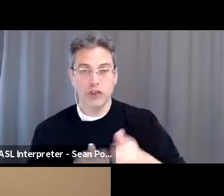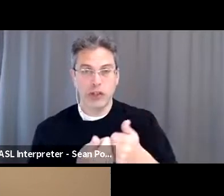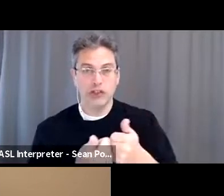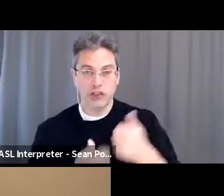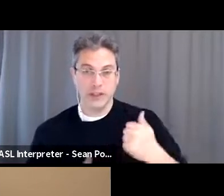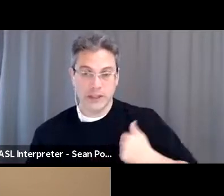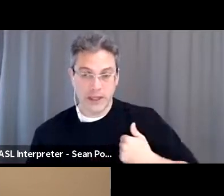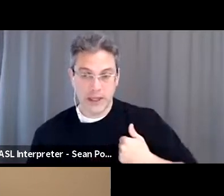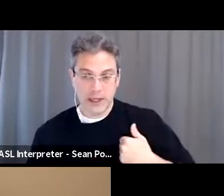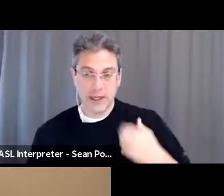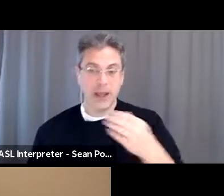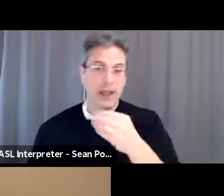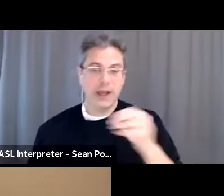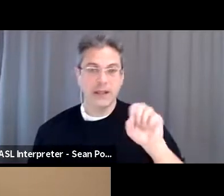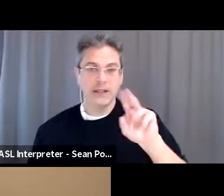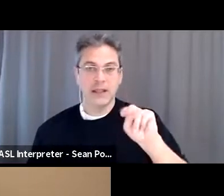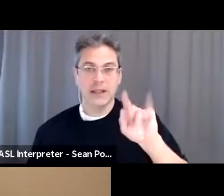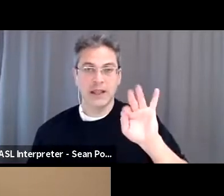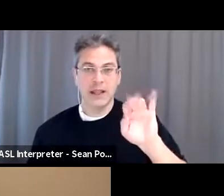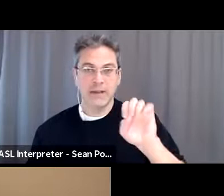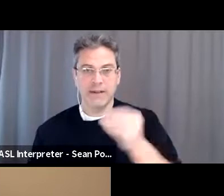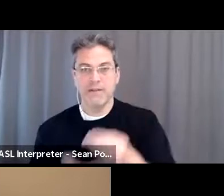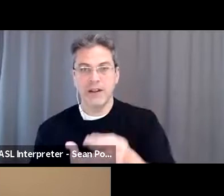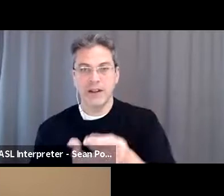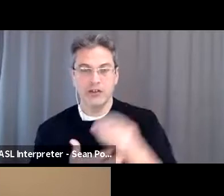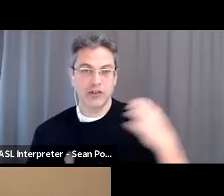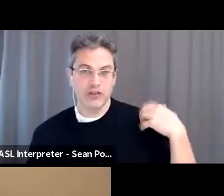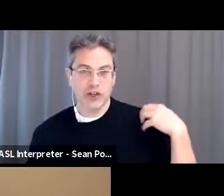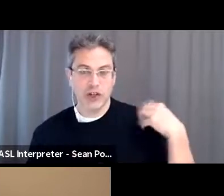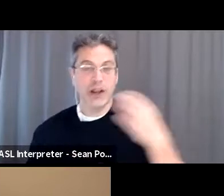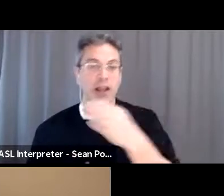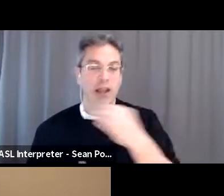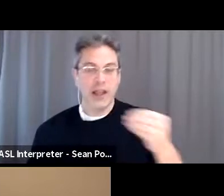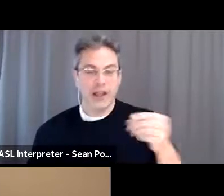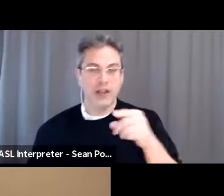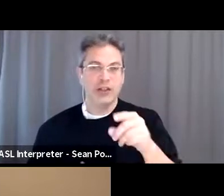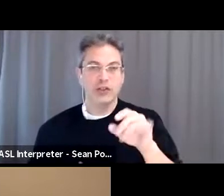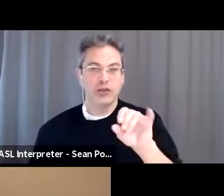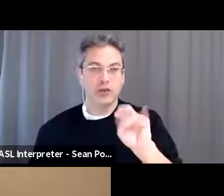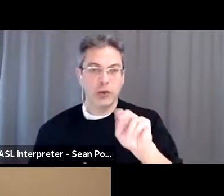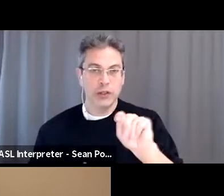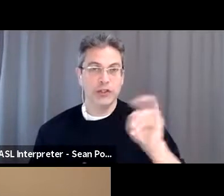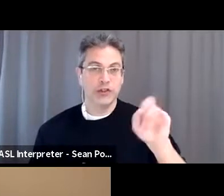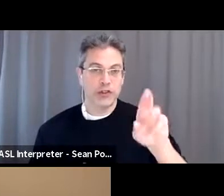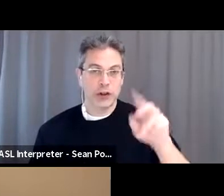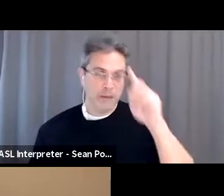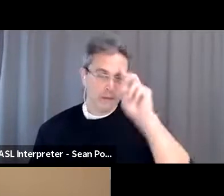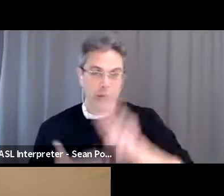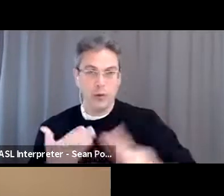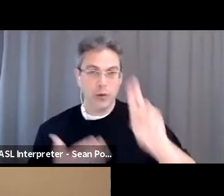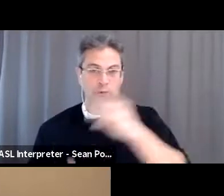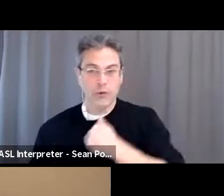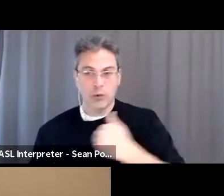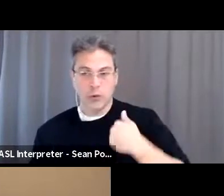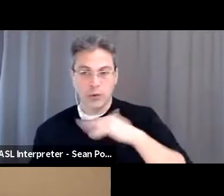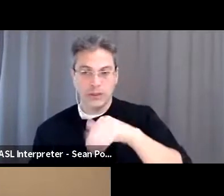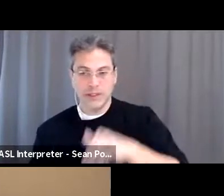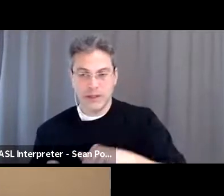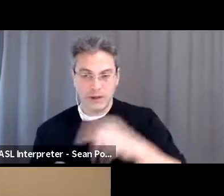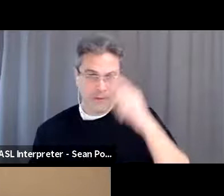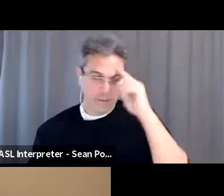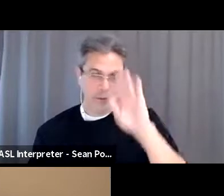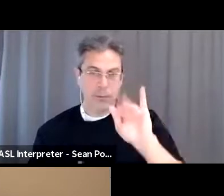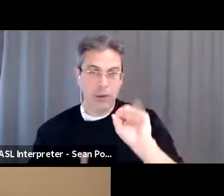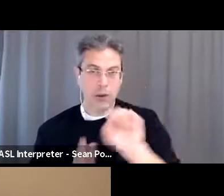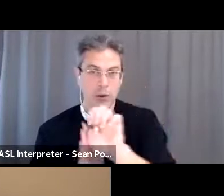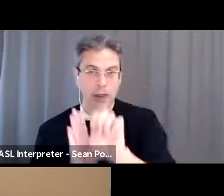Life Financial Chair and Director of the University of Toronto Joint Centre of Bioethics, as well as Professor of Medicine